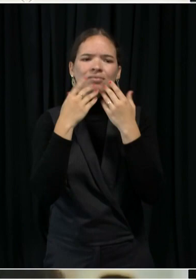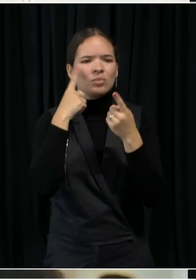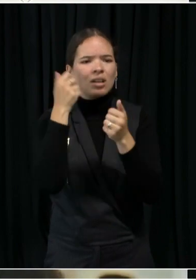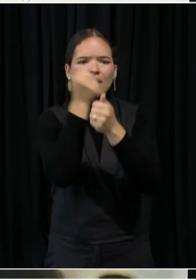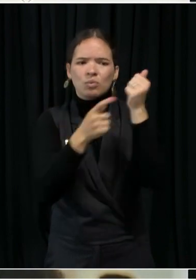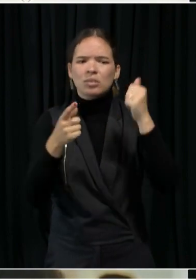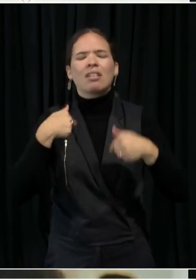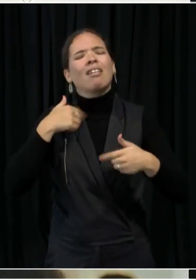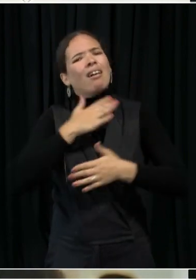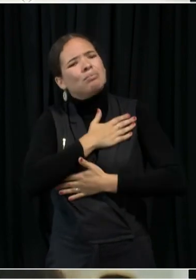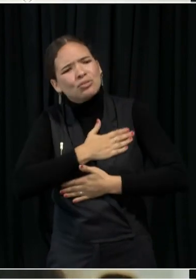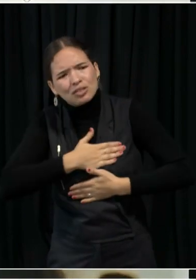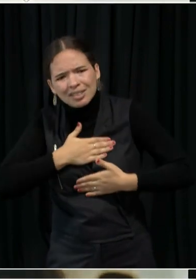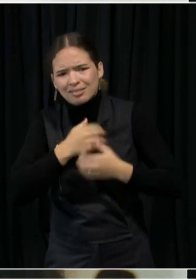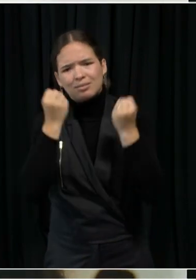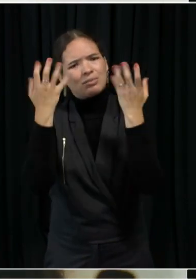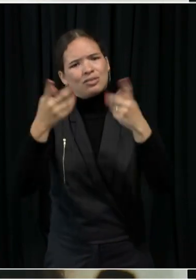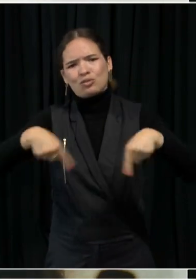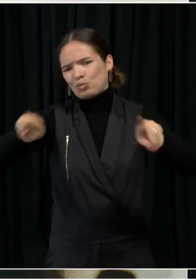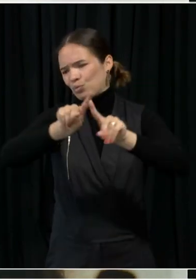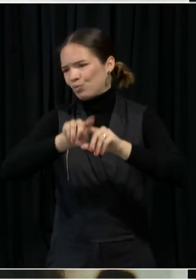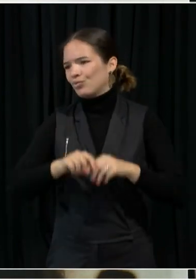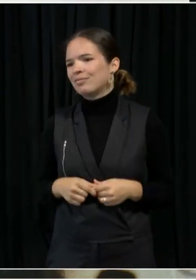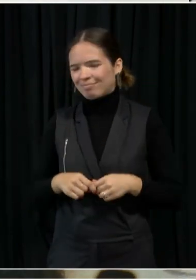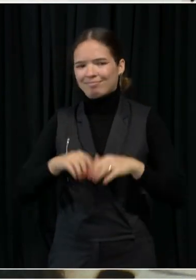it very much.